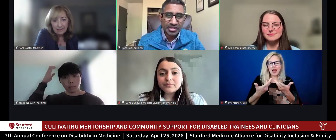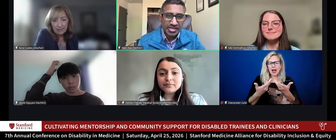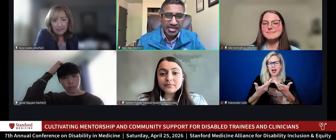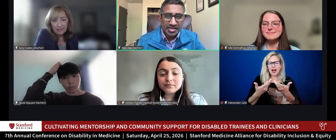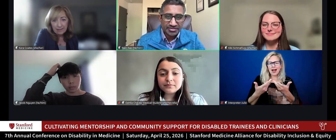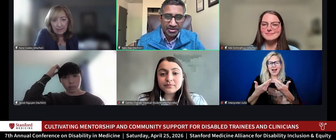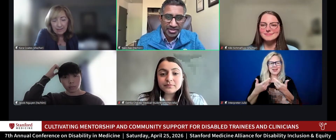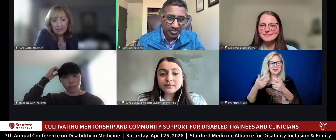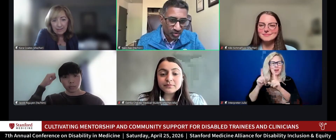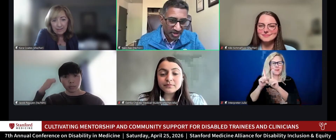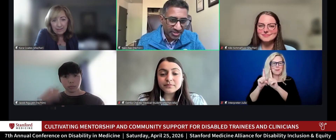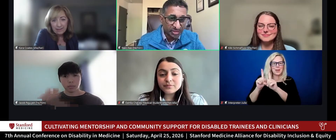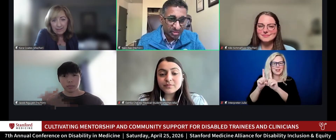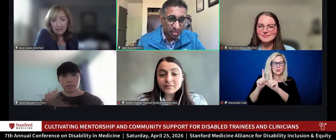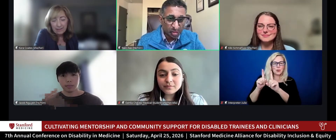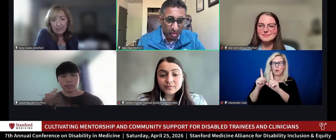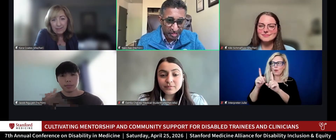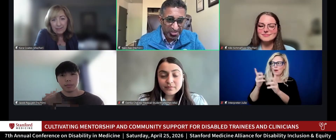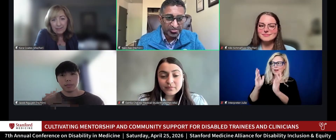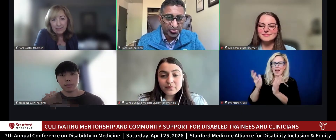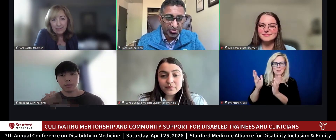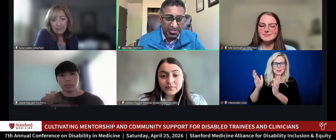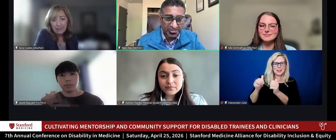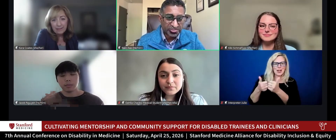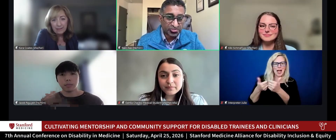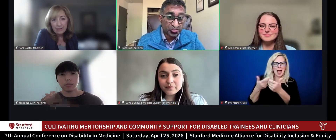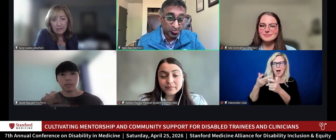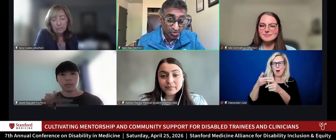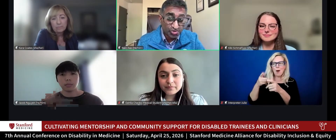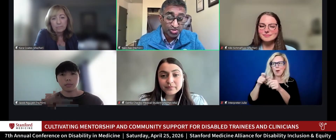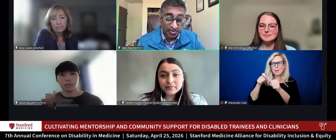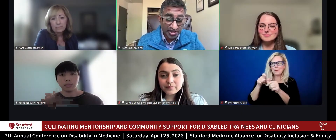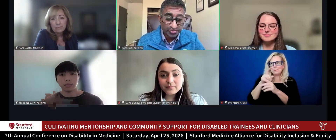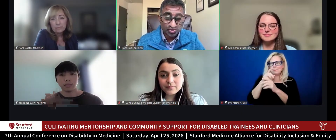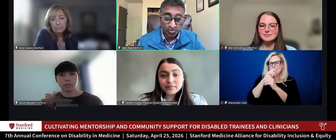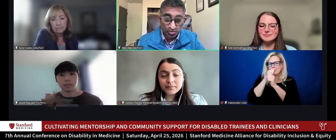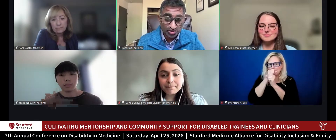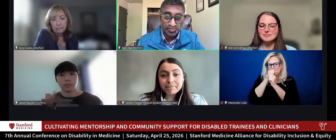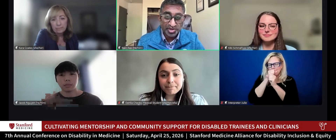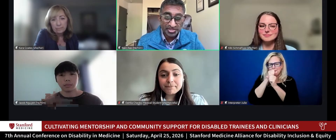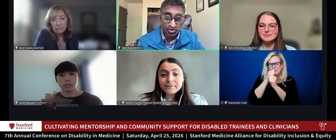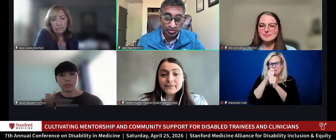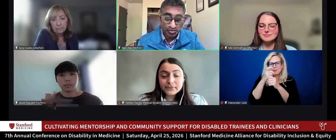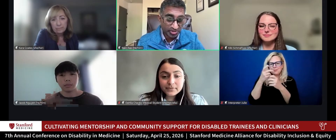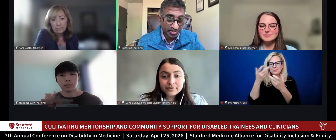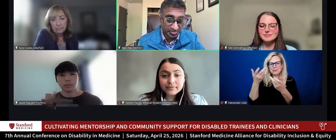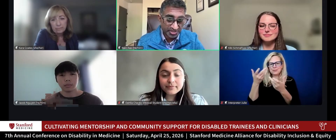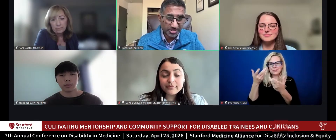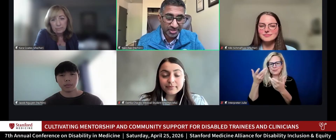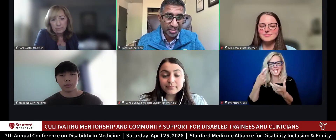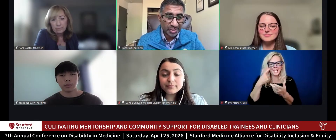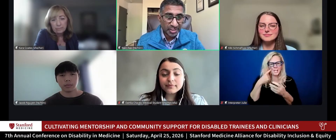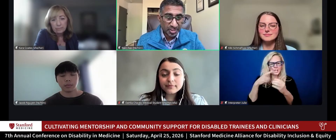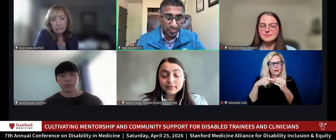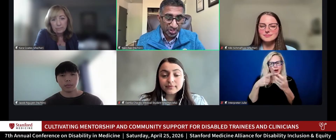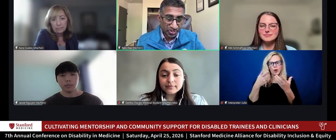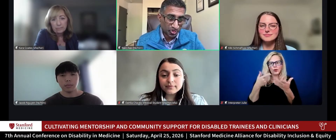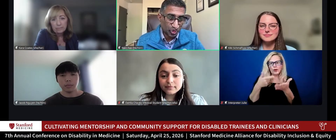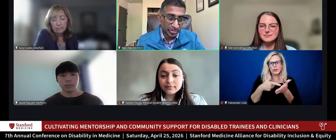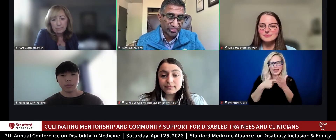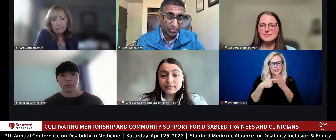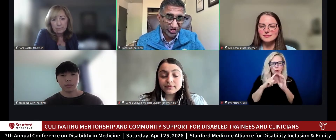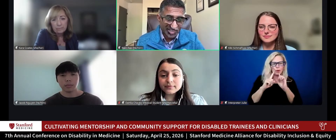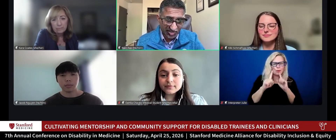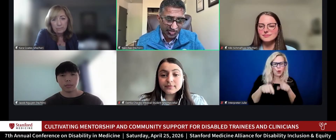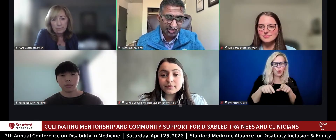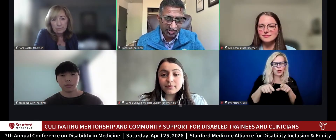confidential? I found that when students report behavior that constitutes abuse, harassment, or worse, mandatory reporting comes in because